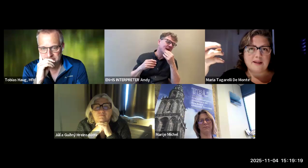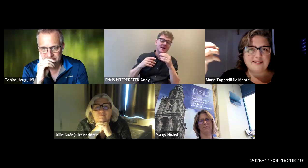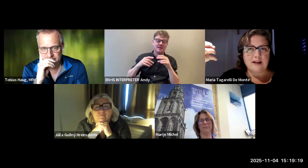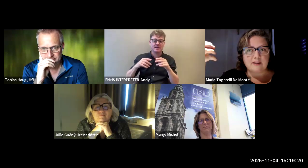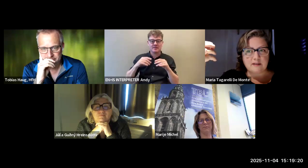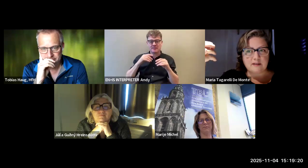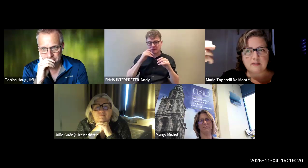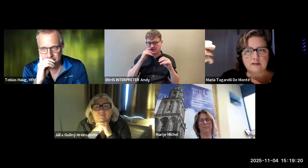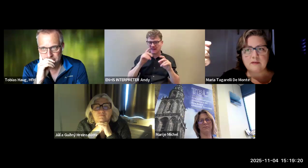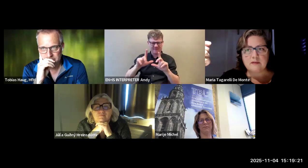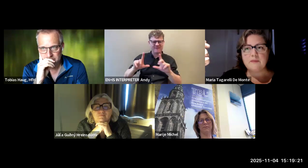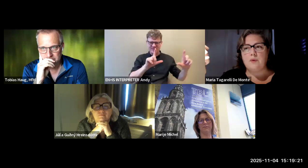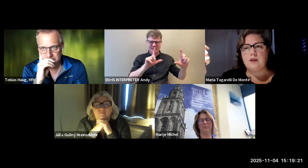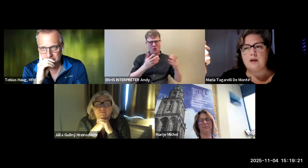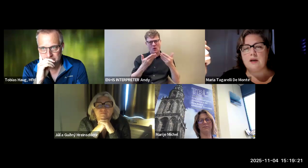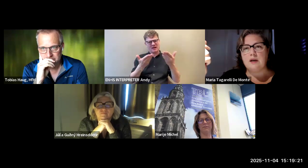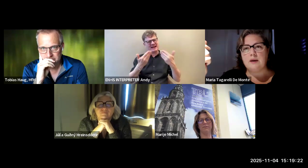already complex texts,